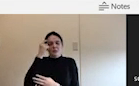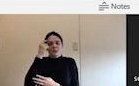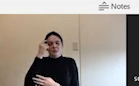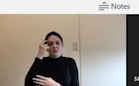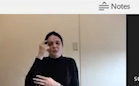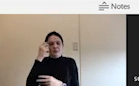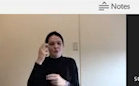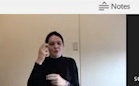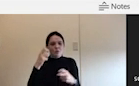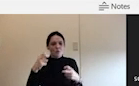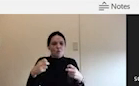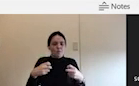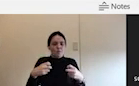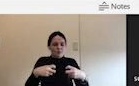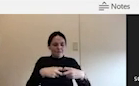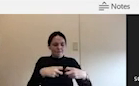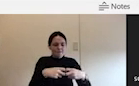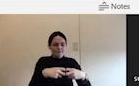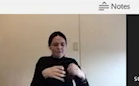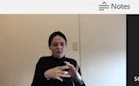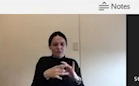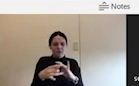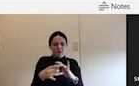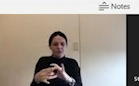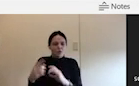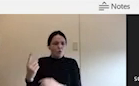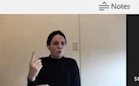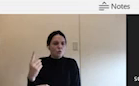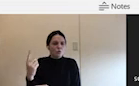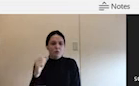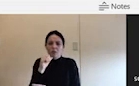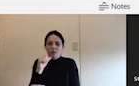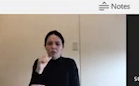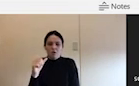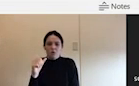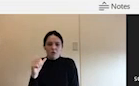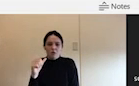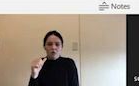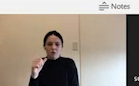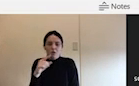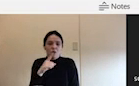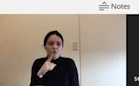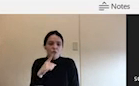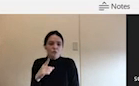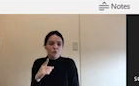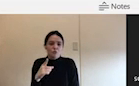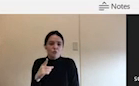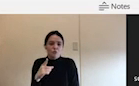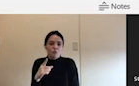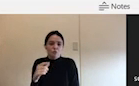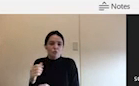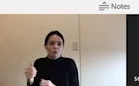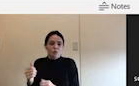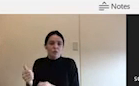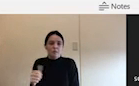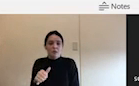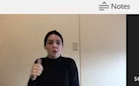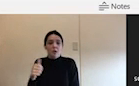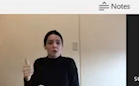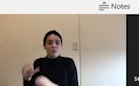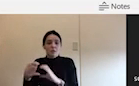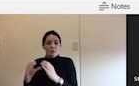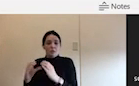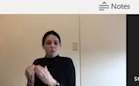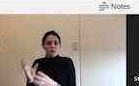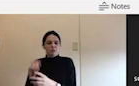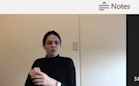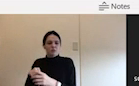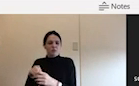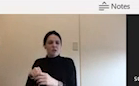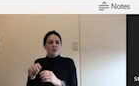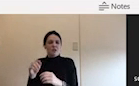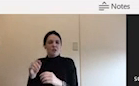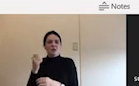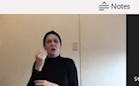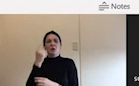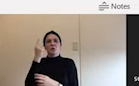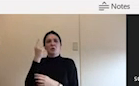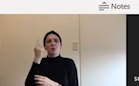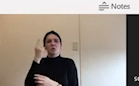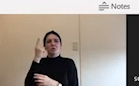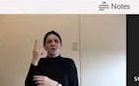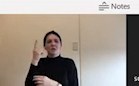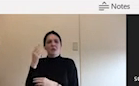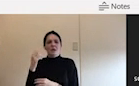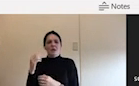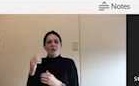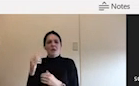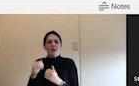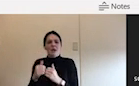one experiment and combine and really show how all of the disciplines interact with each other. And that's